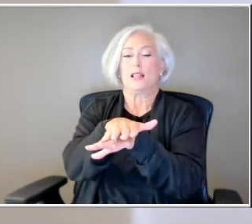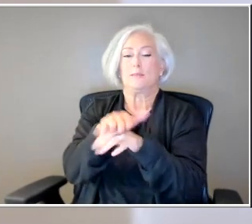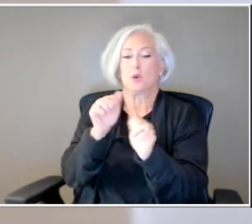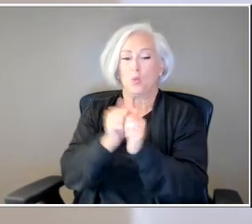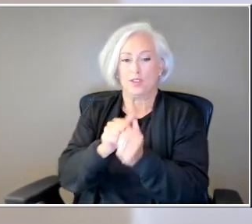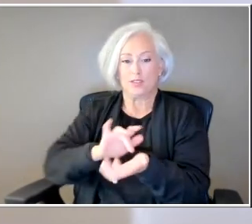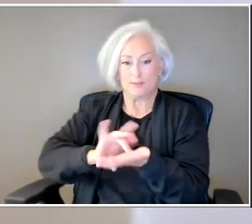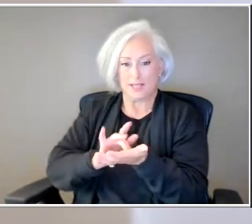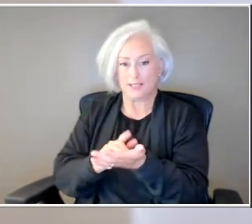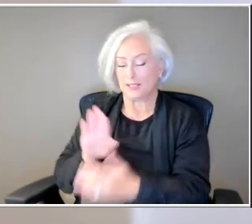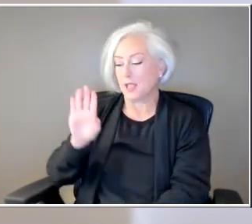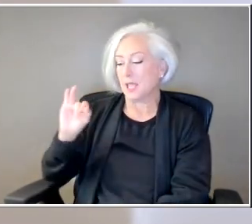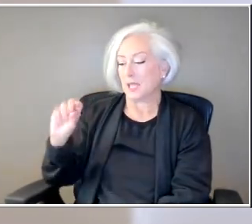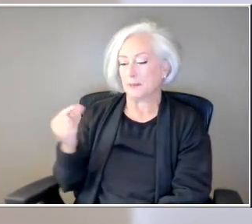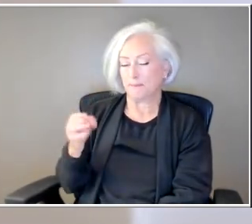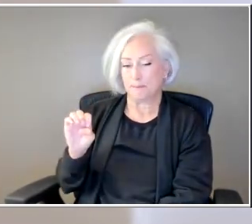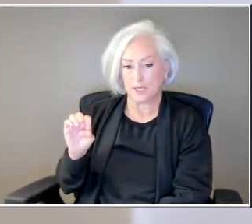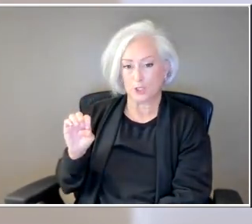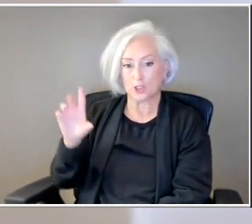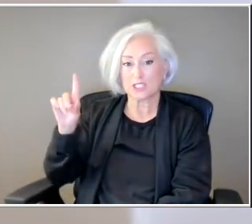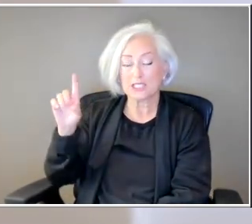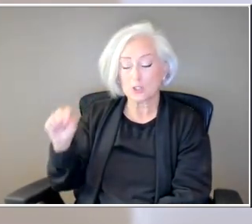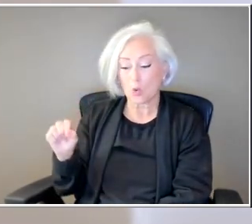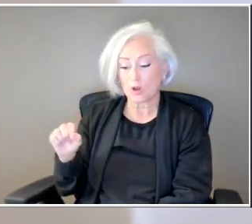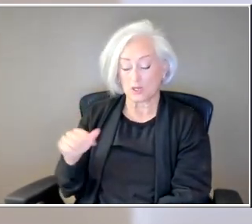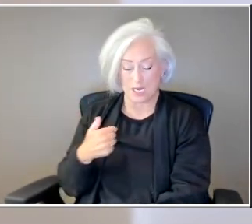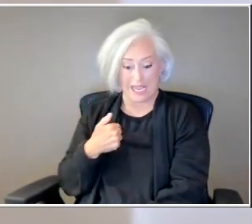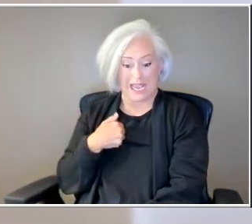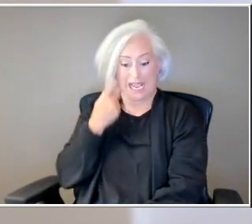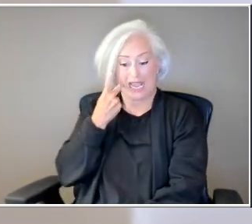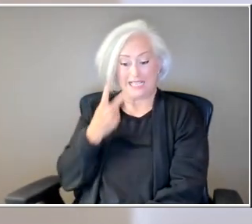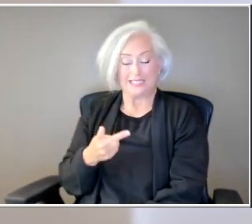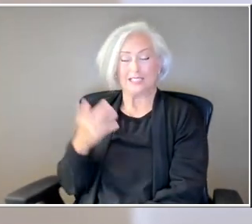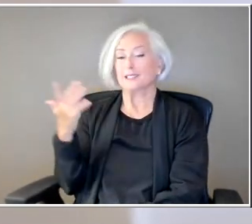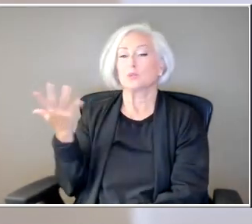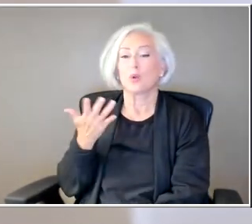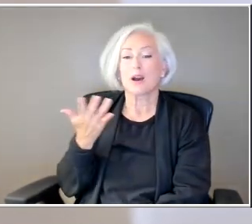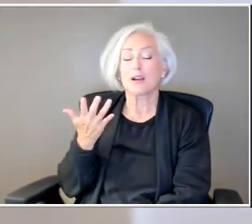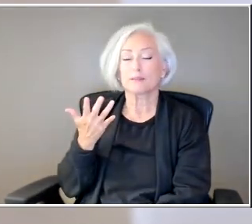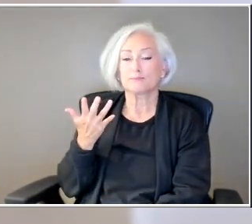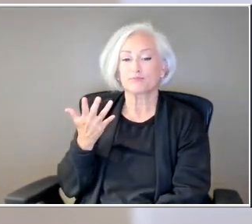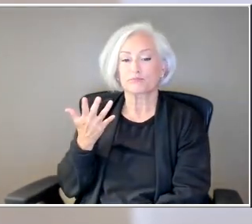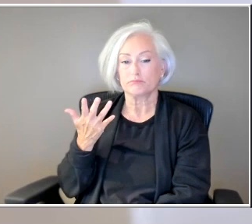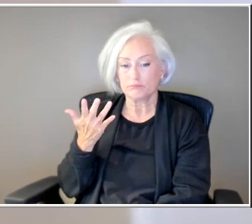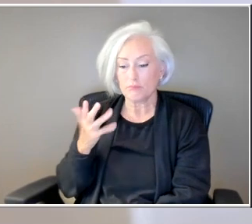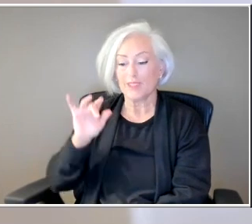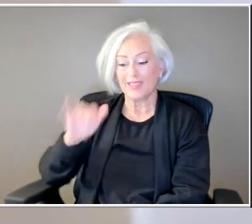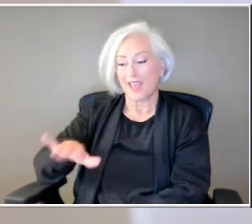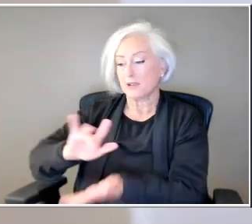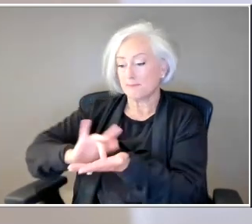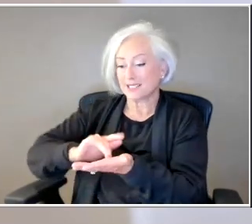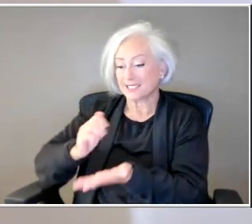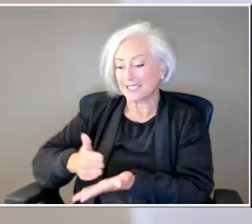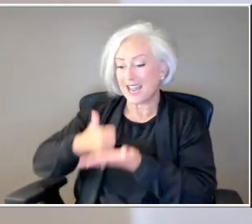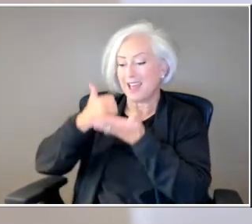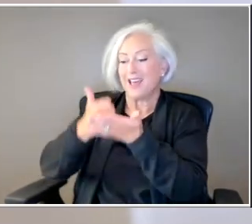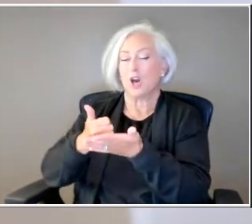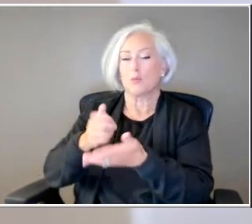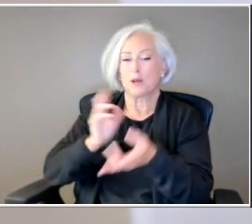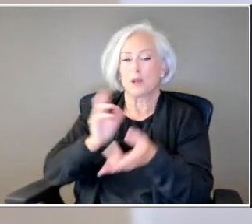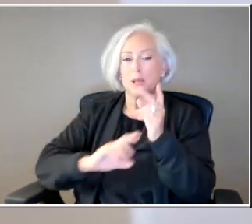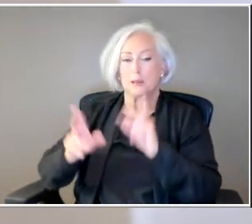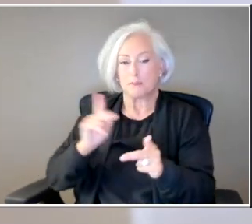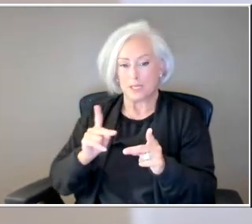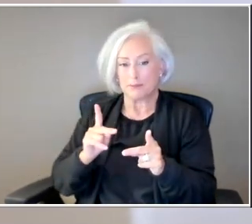eating disorder. And what I'm seeing in my clinical practice is that the drug is helping people in really meaningful ways with